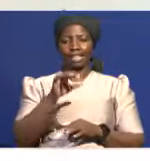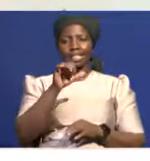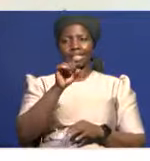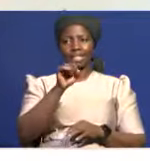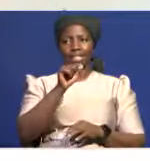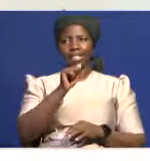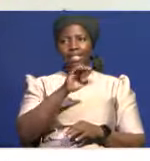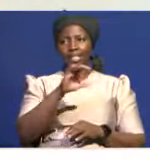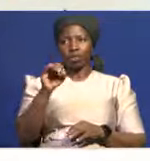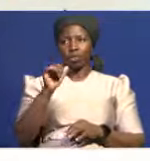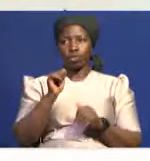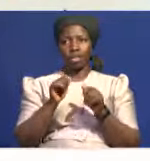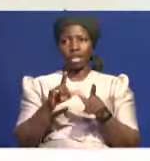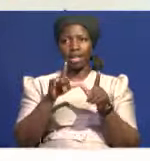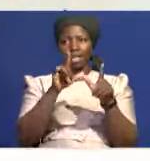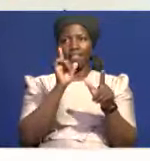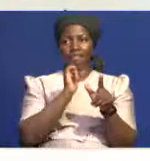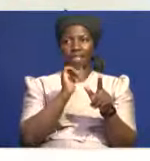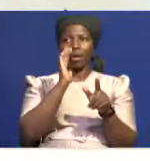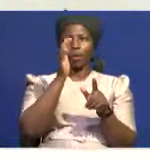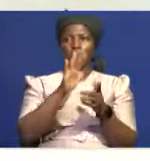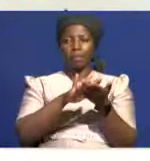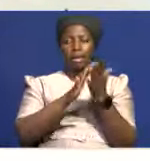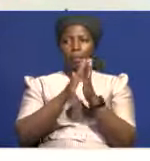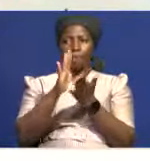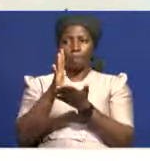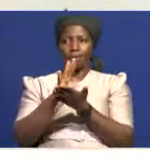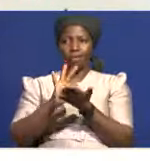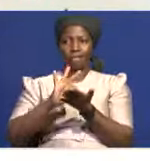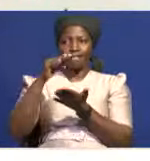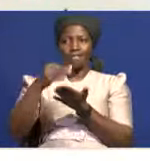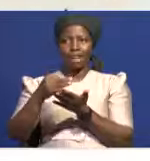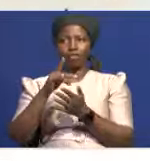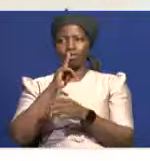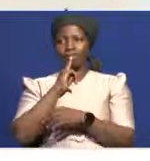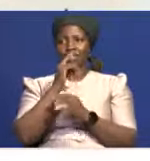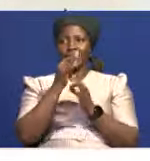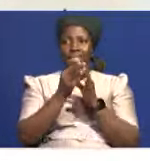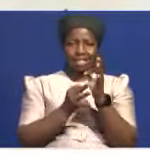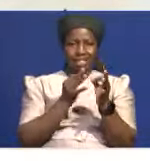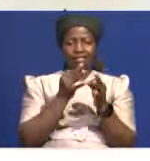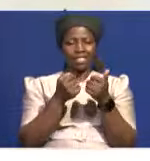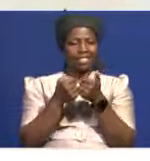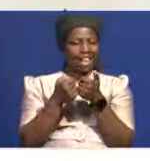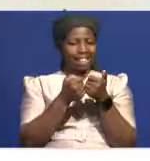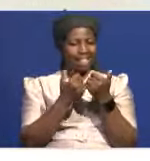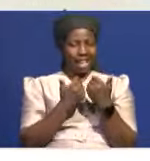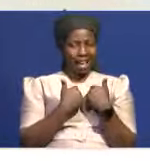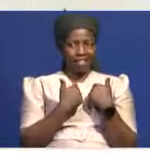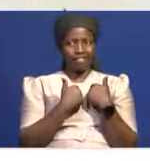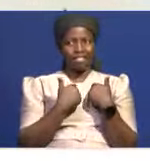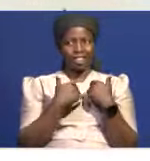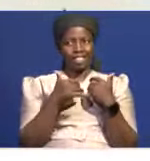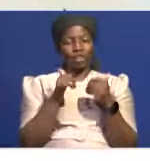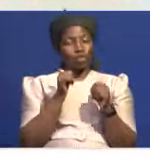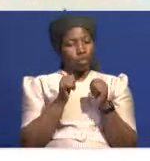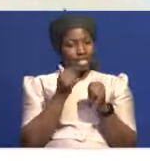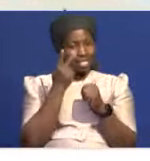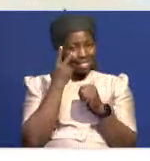they are going to become part of the fund. So that in case there is any challenge and